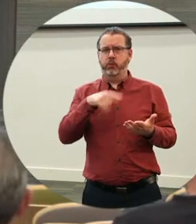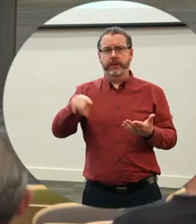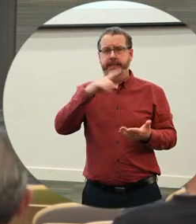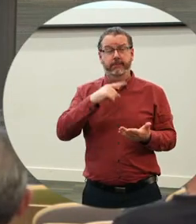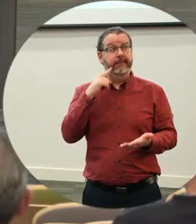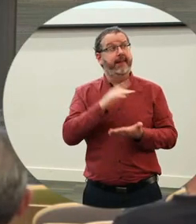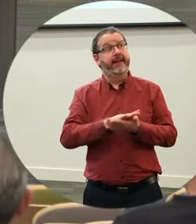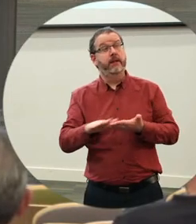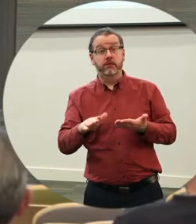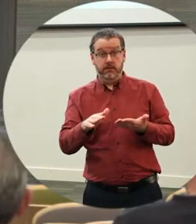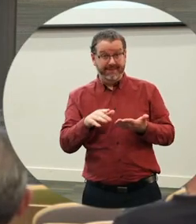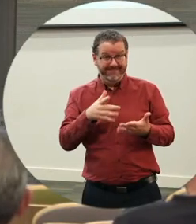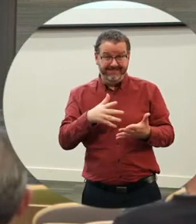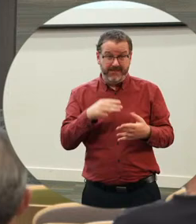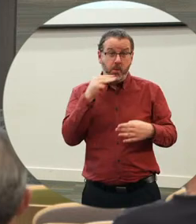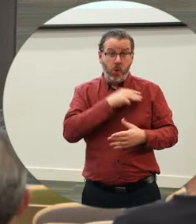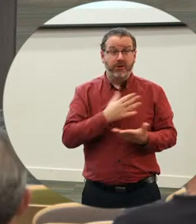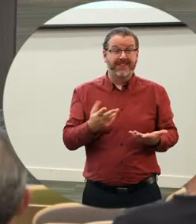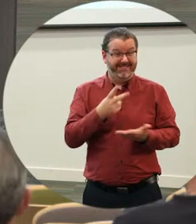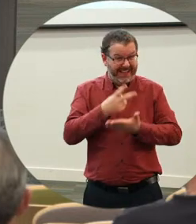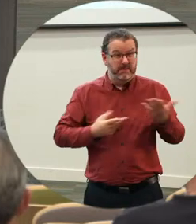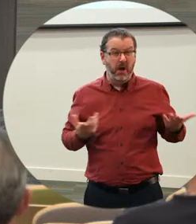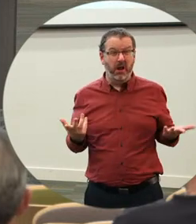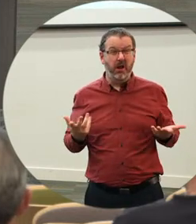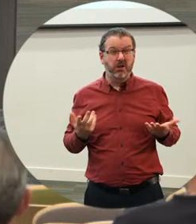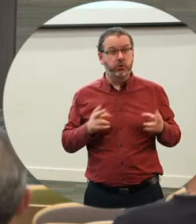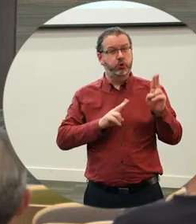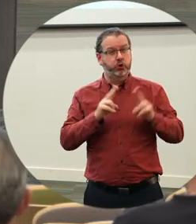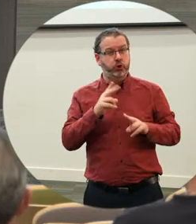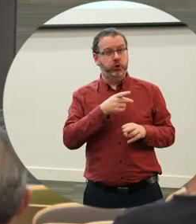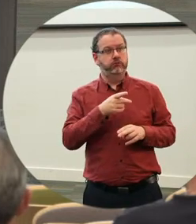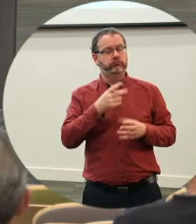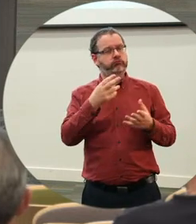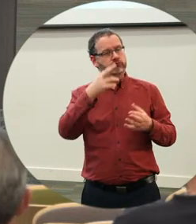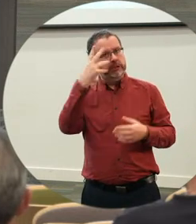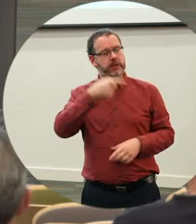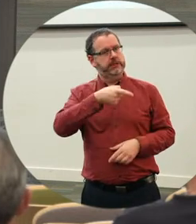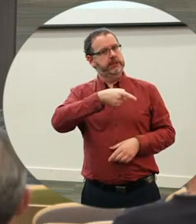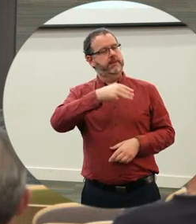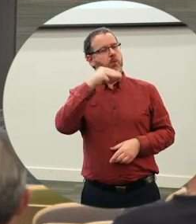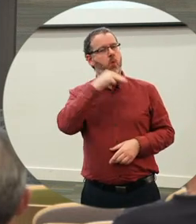often isn't acknowledged. But to answer your question, who knows?